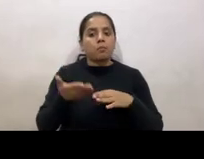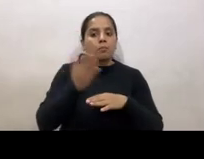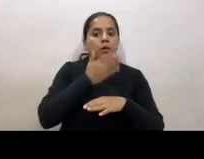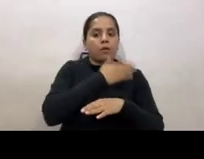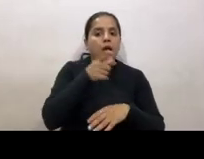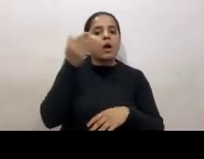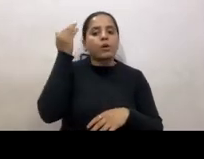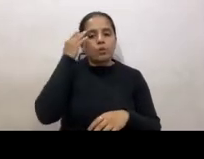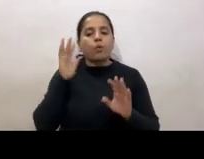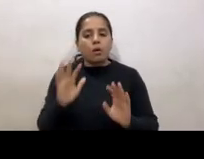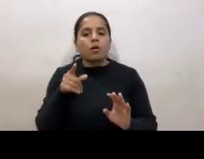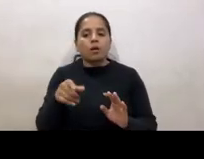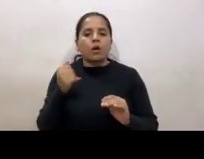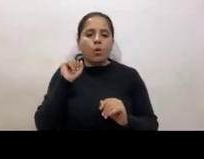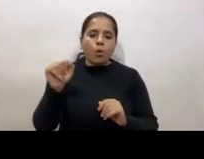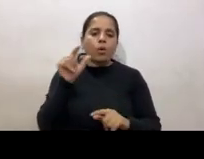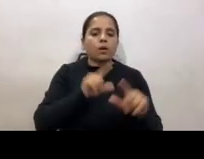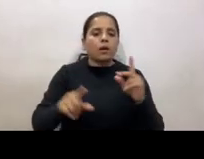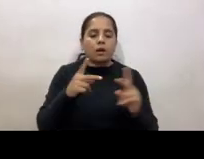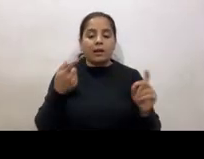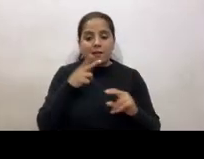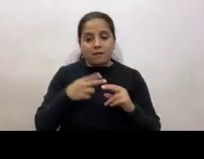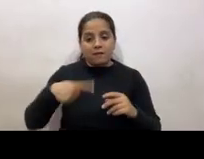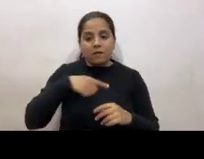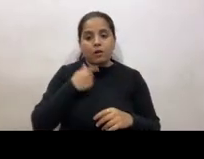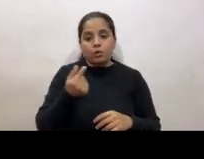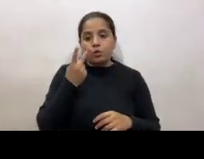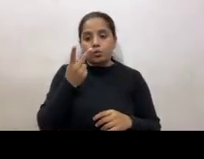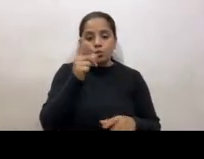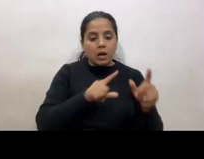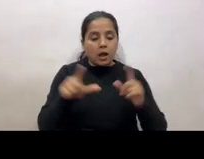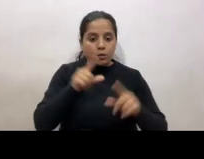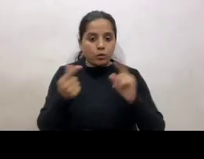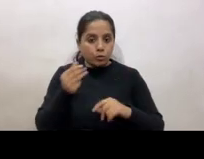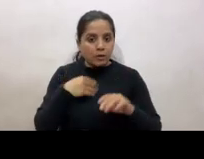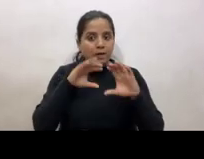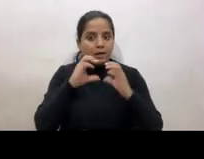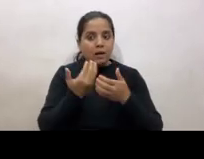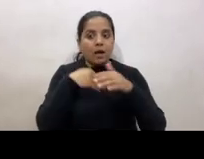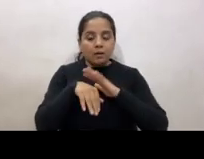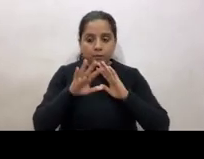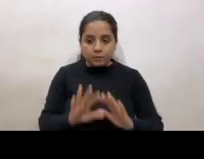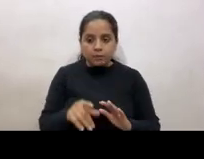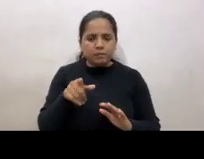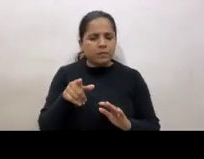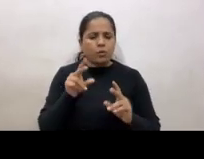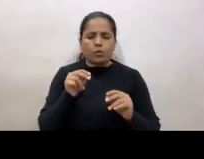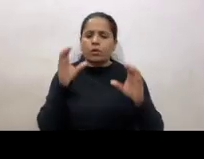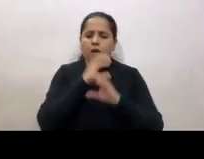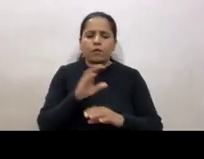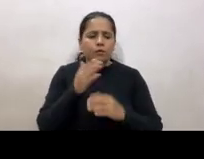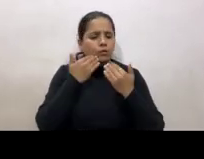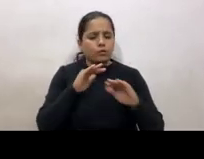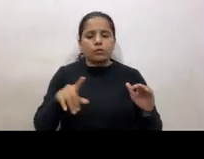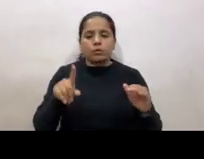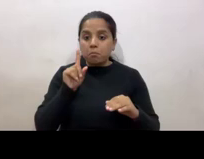they know in their own language. So if we use these two languages in the classroom, that does not confuse students. On